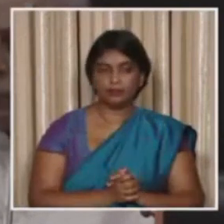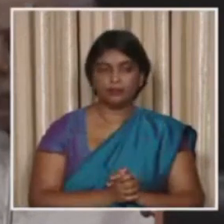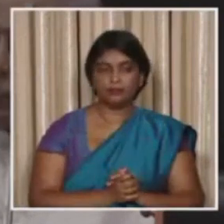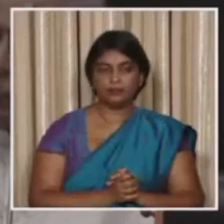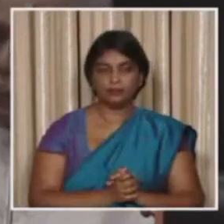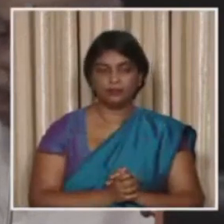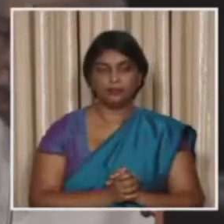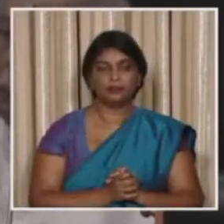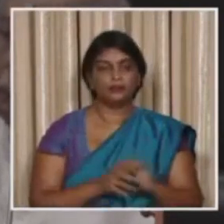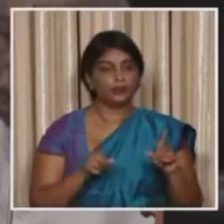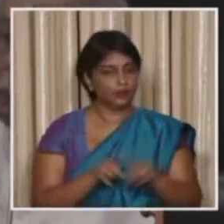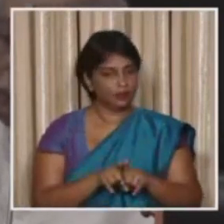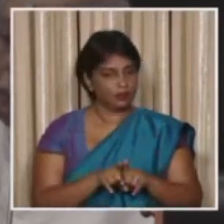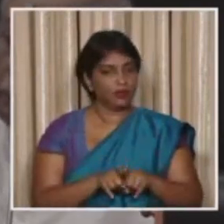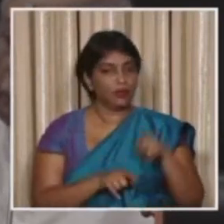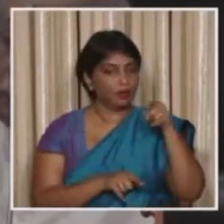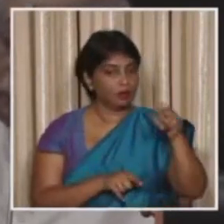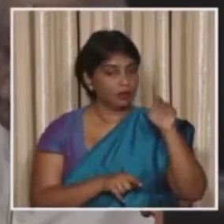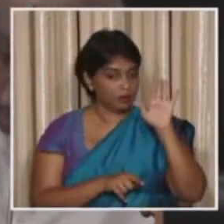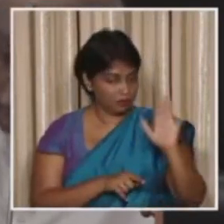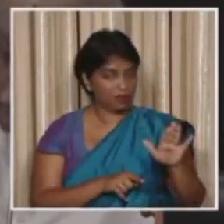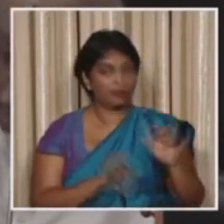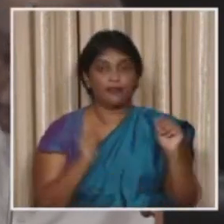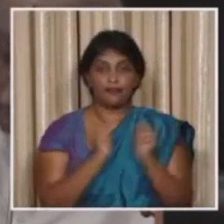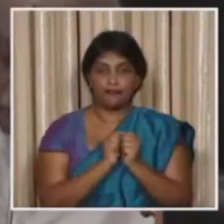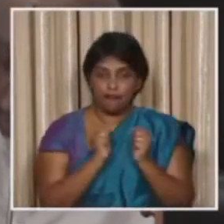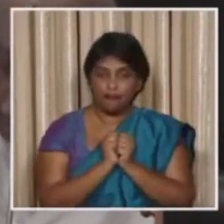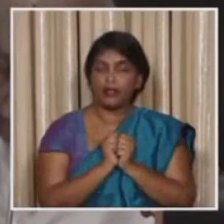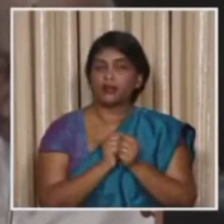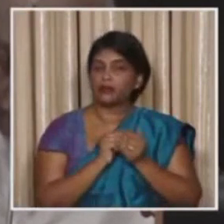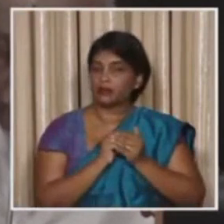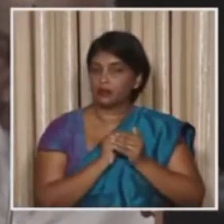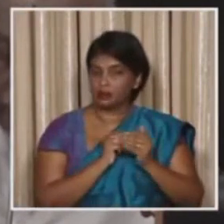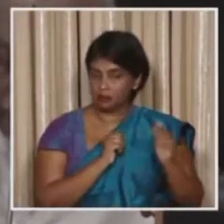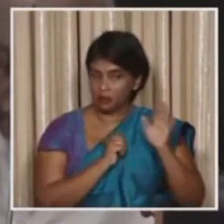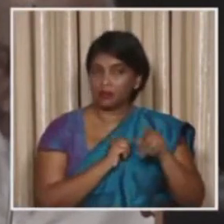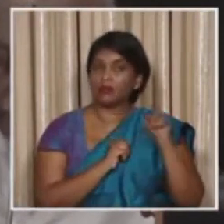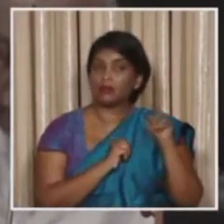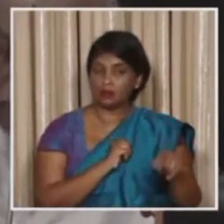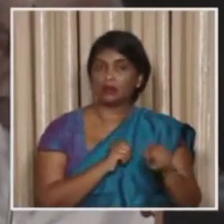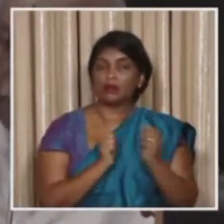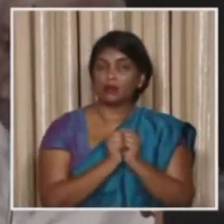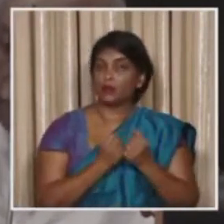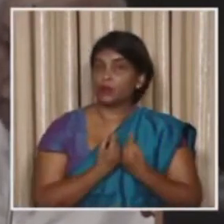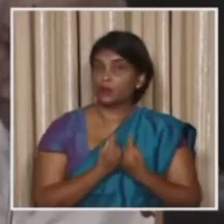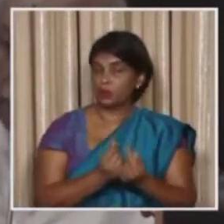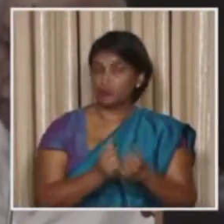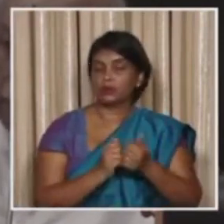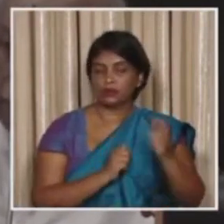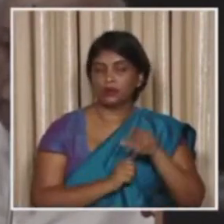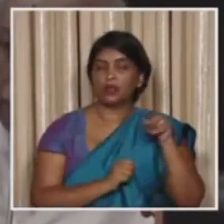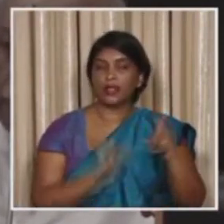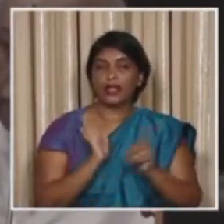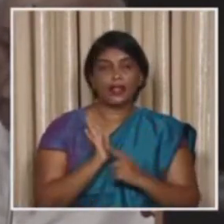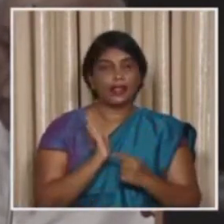scope of work. Granting presidential pardon to prisoners involved in LTT activities. Prisoners are under the